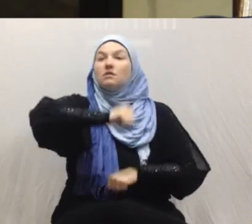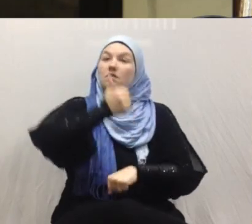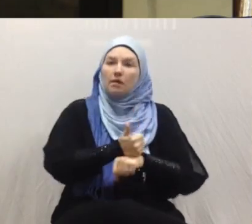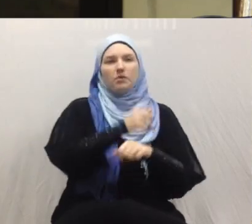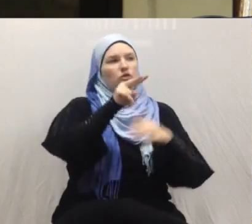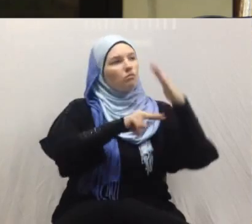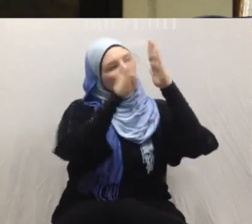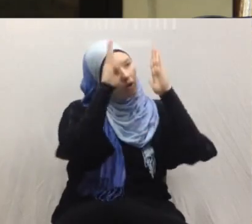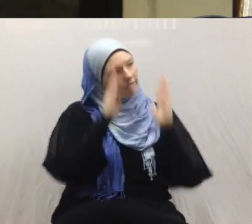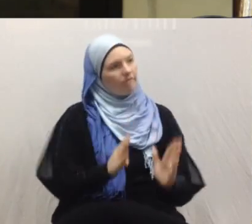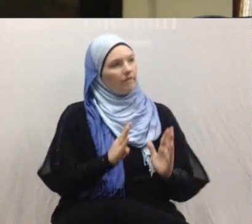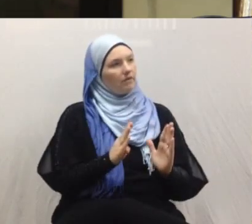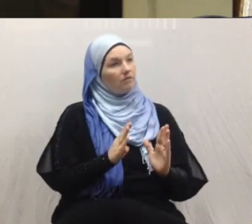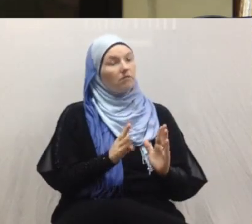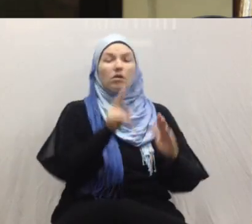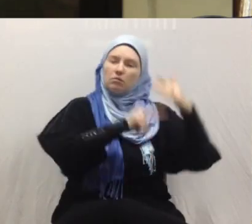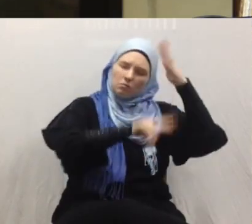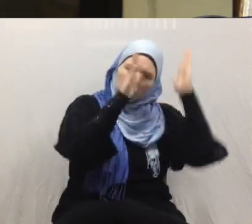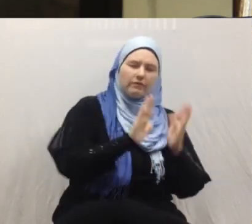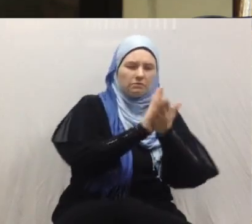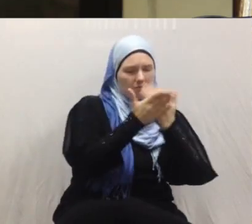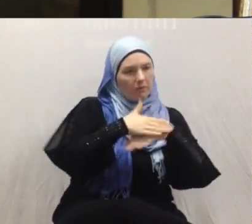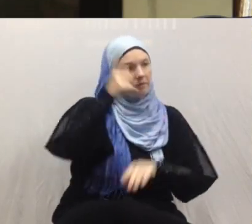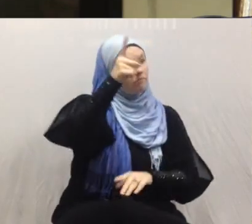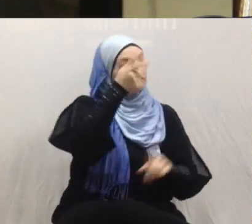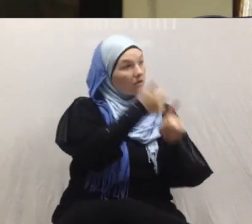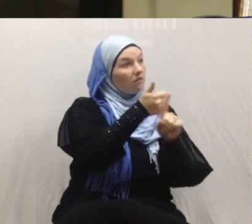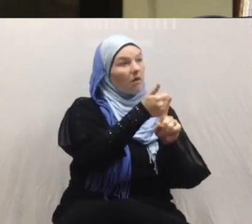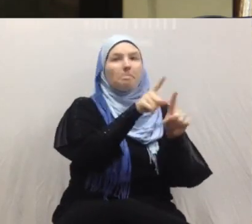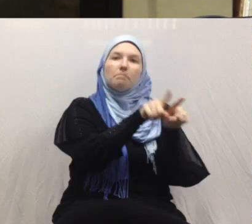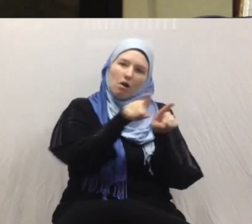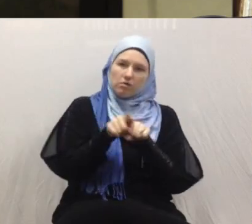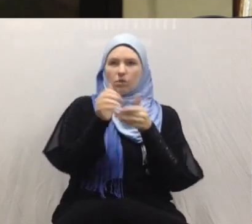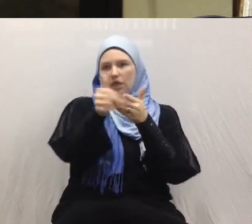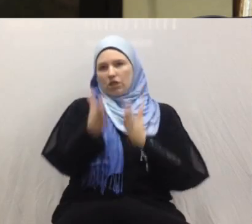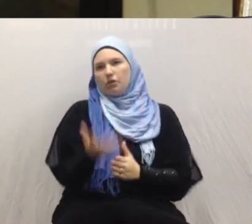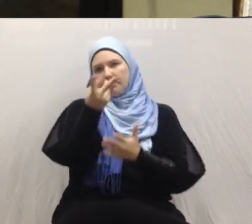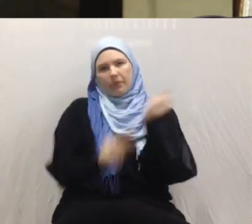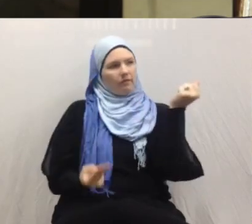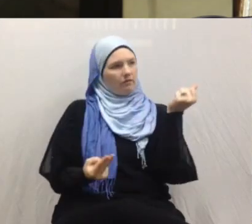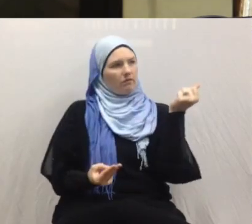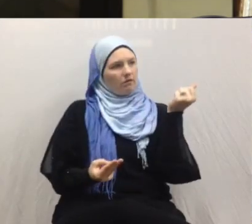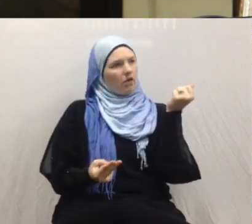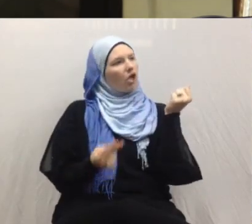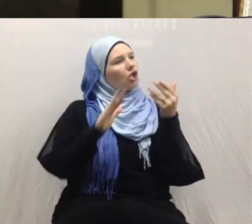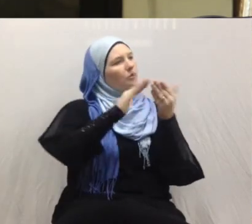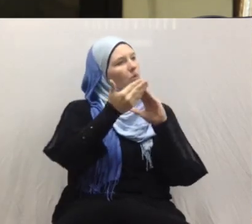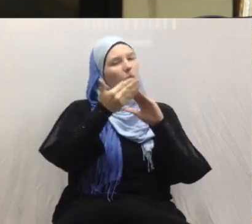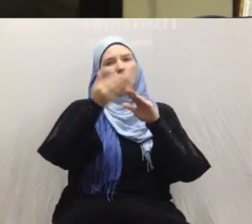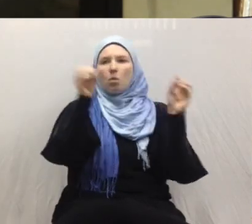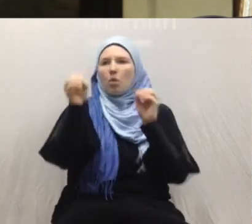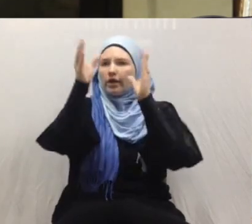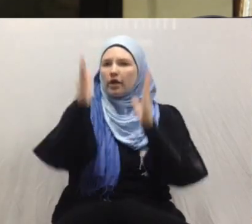Prophet was a prophet, sallallahu alaihi wasallam, but he was a community leader. He was a community organizer. He